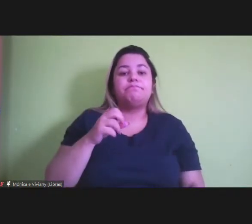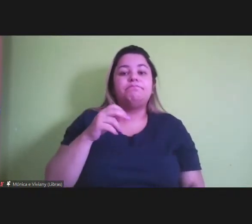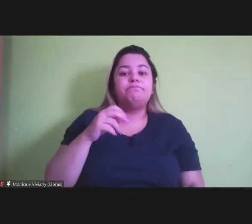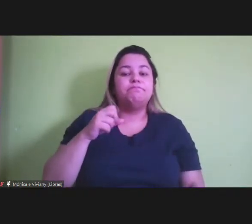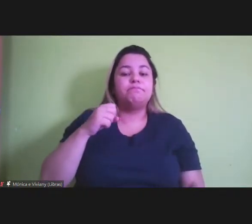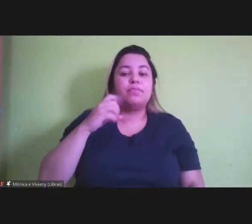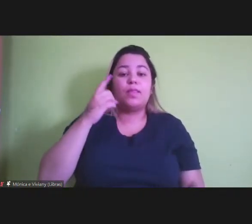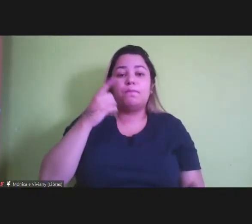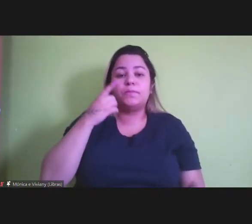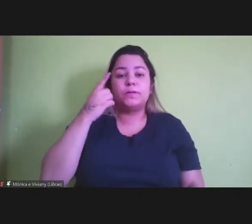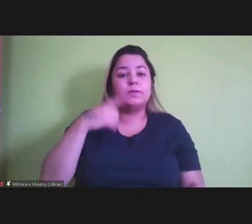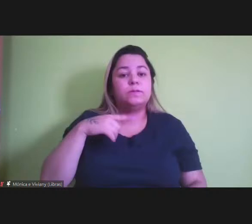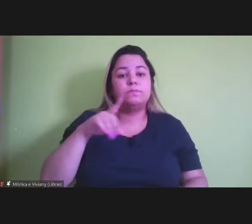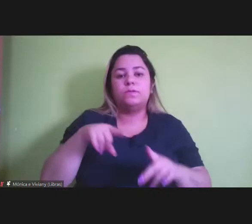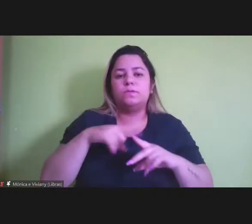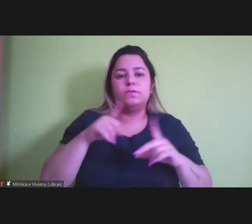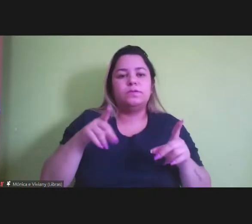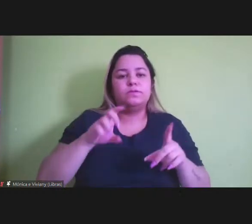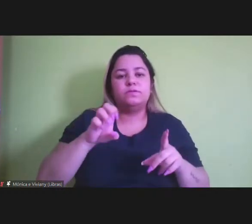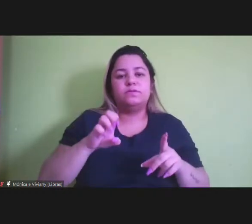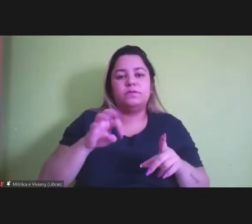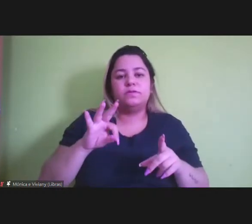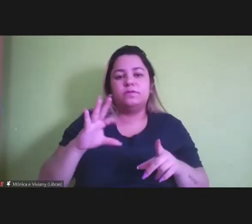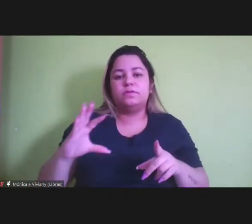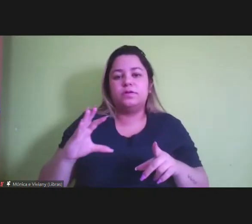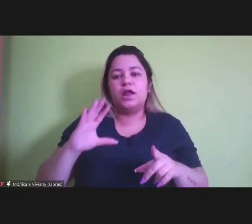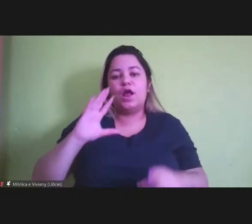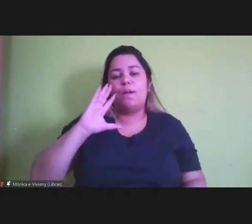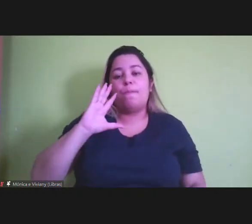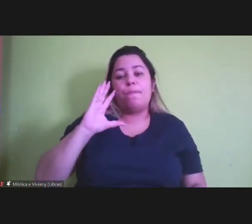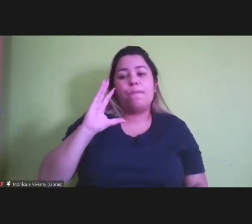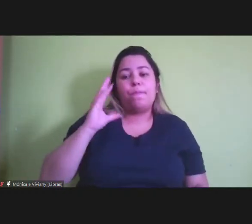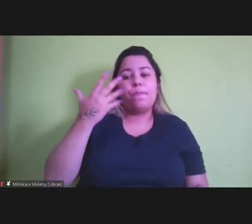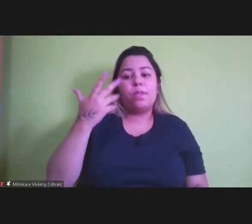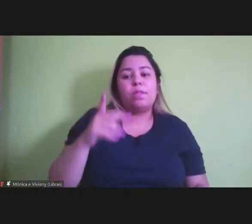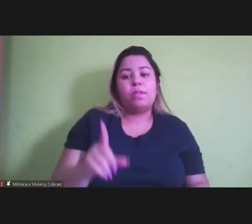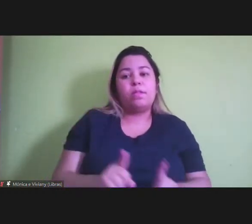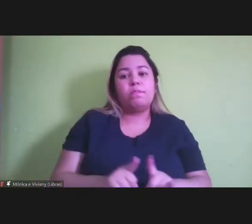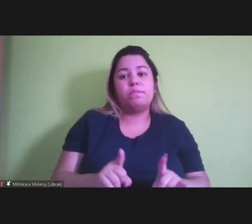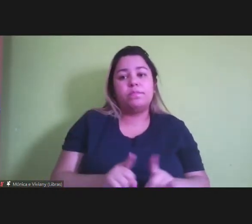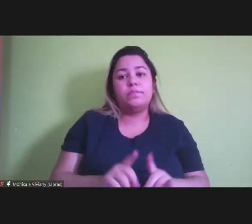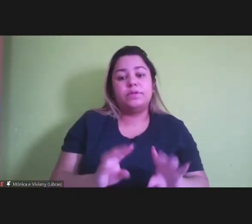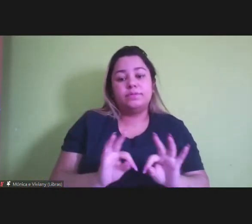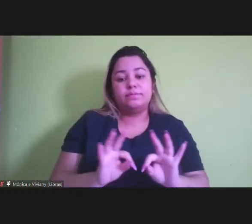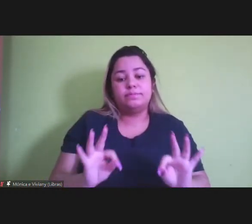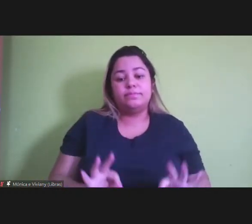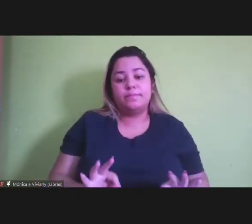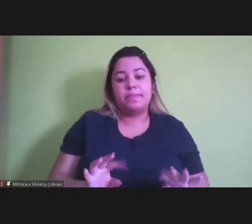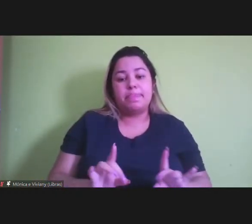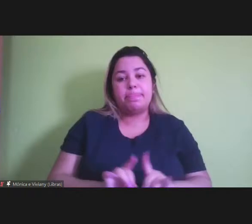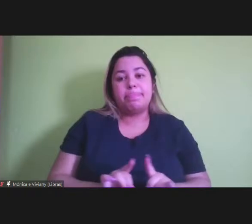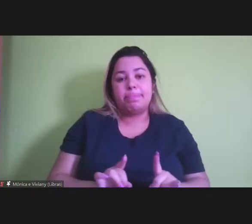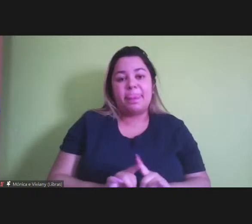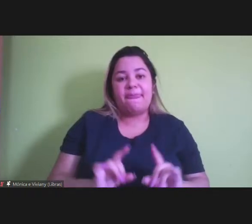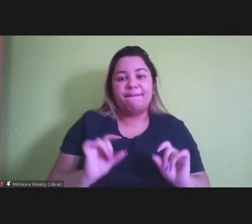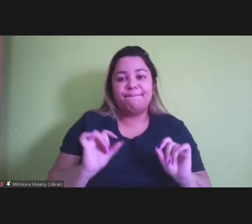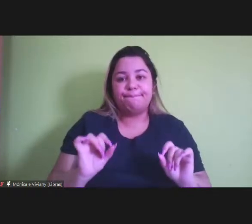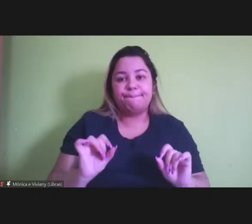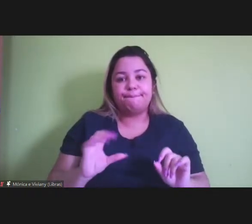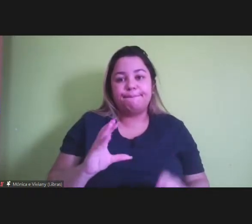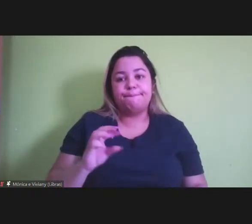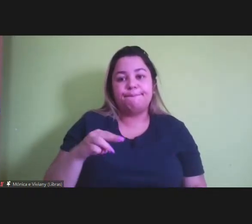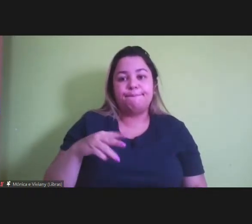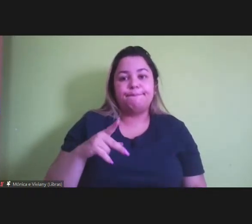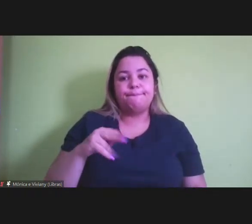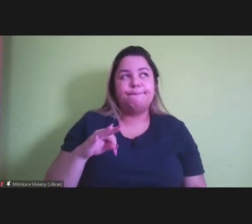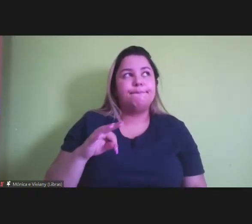for senators, ministers, and then their decisions, they are not only technical ones. They are not